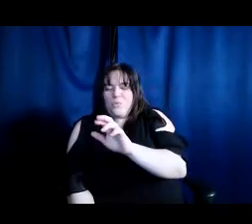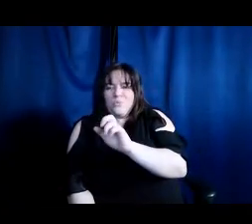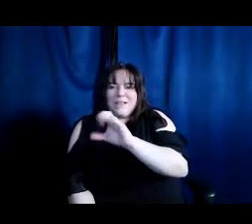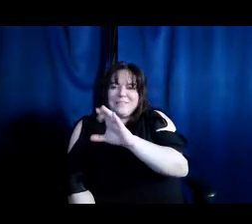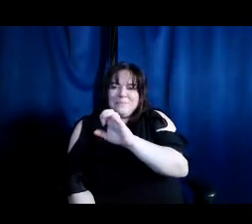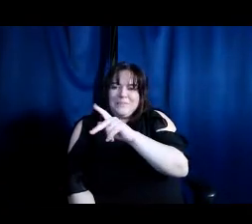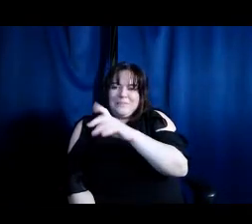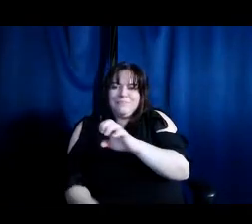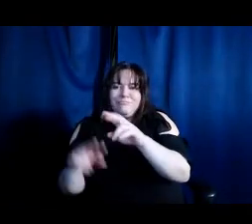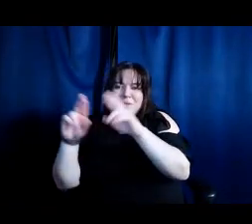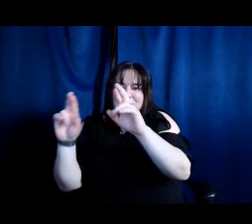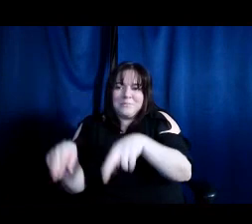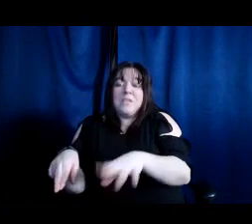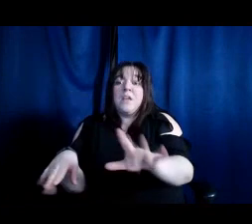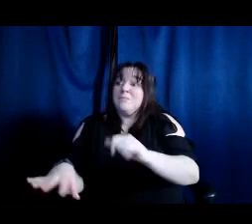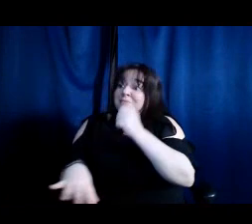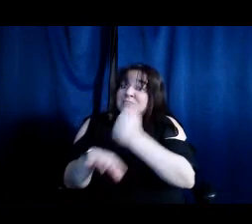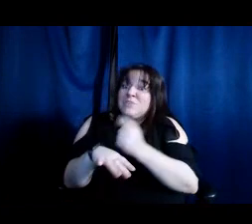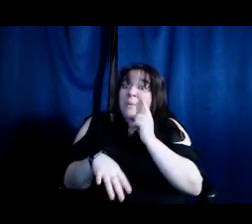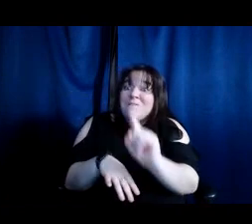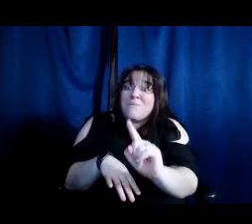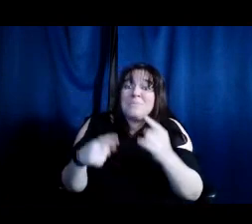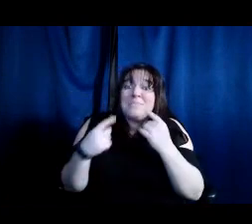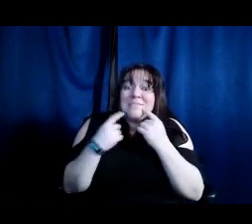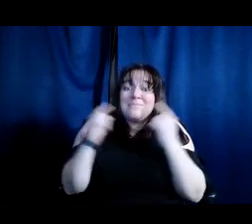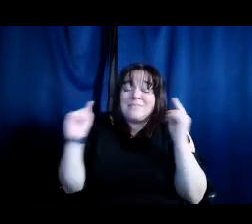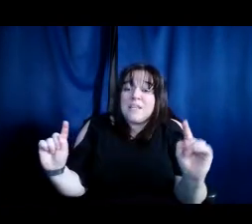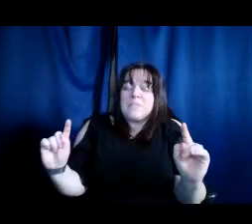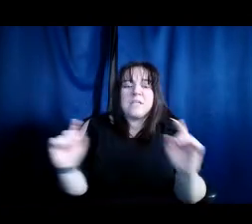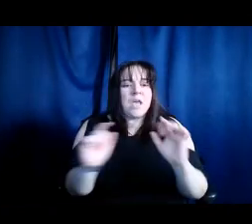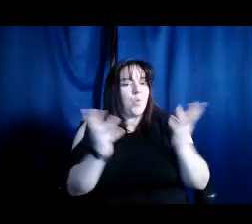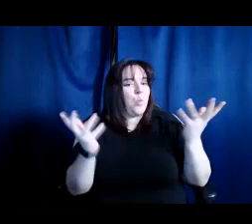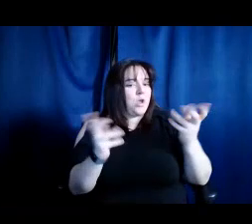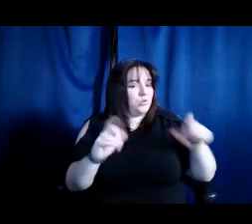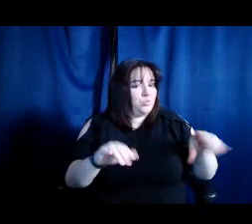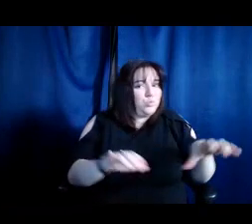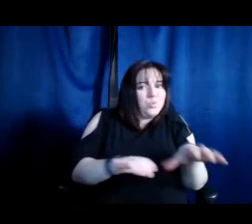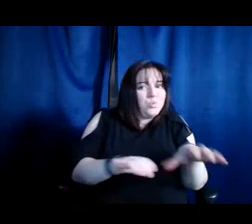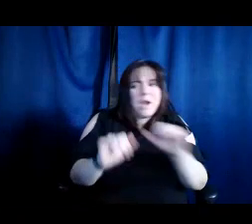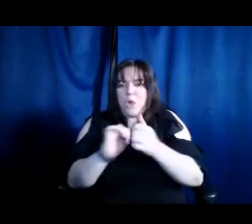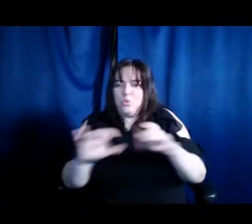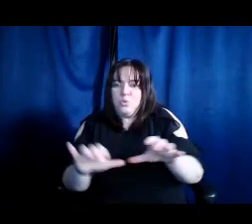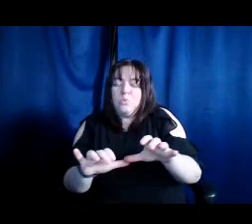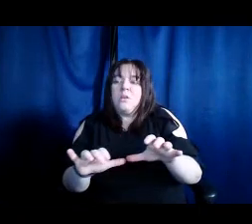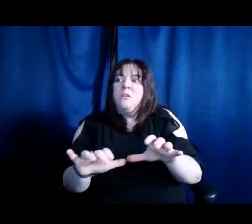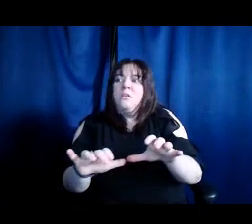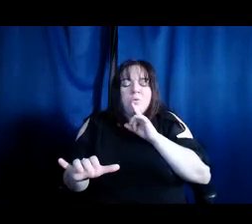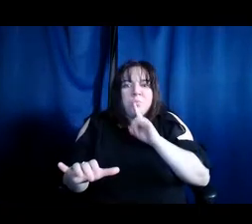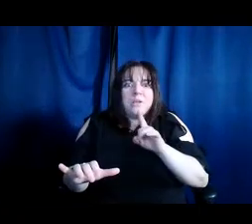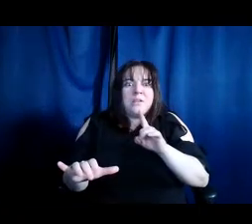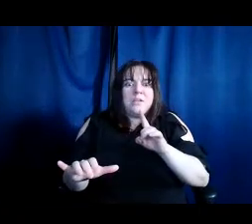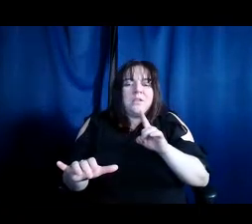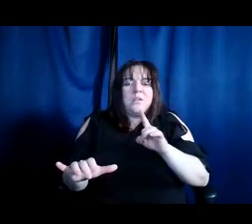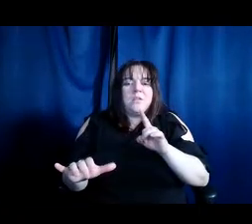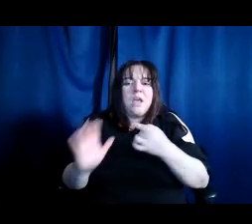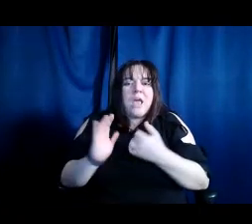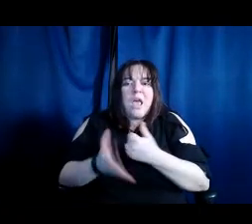success. But what you do, and how you do it will make the difference between baking a perfect cake or